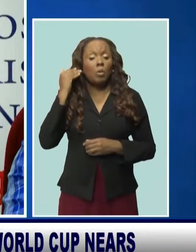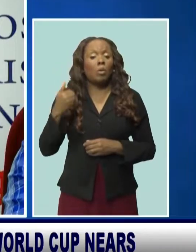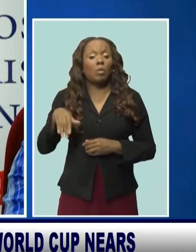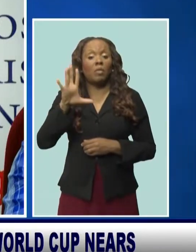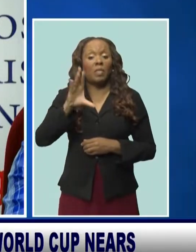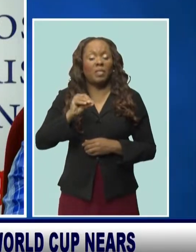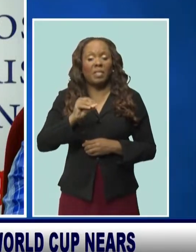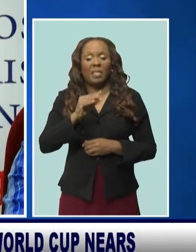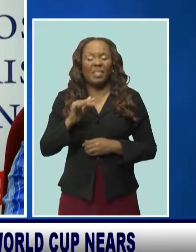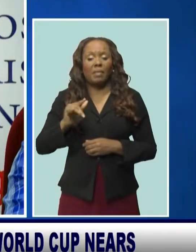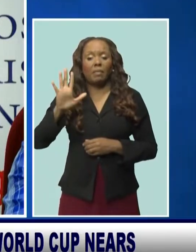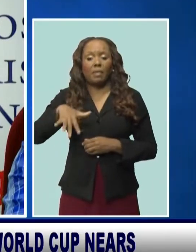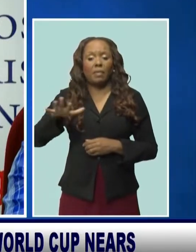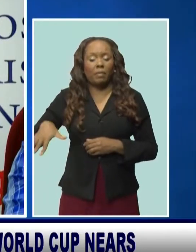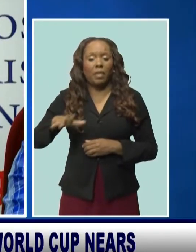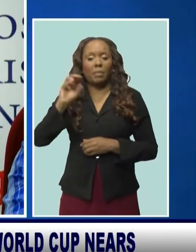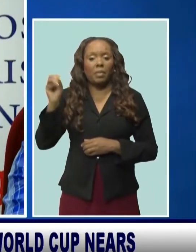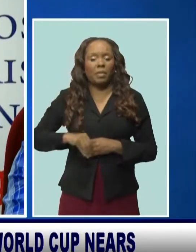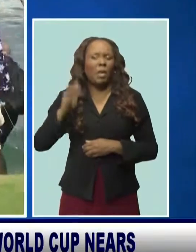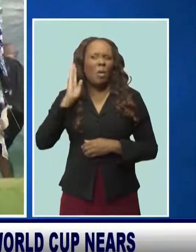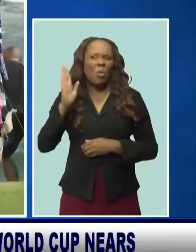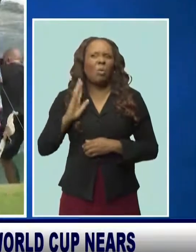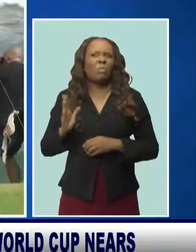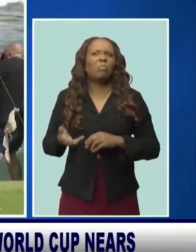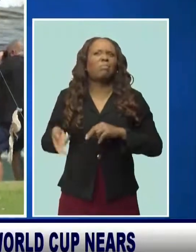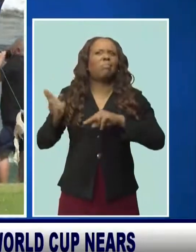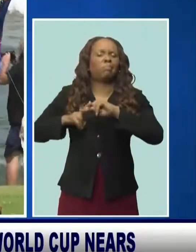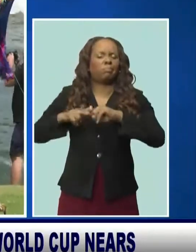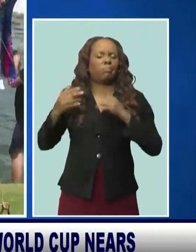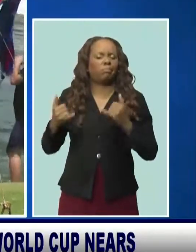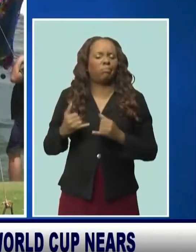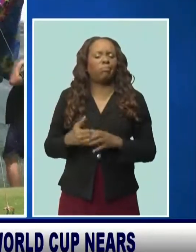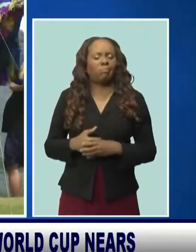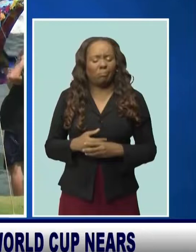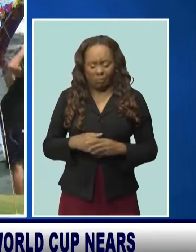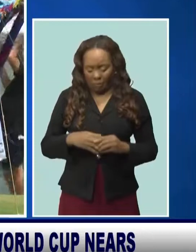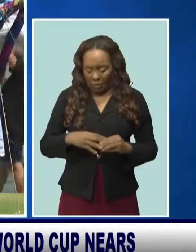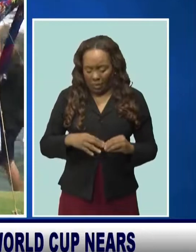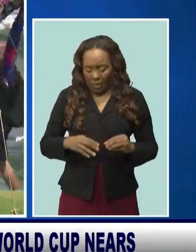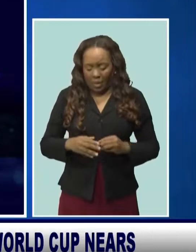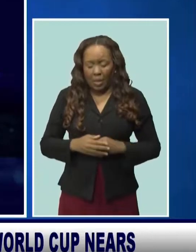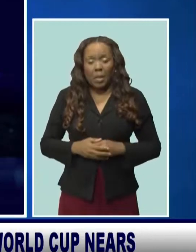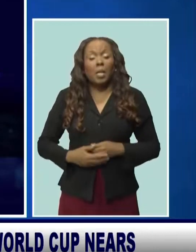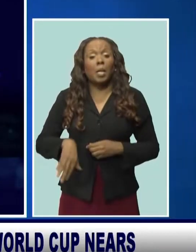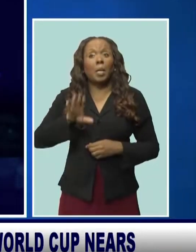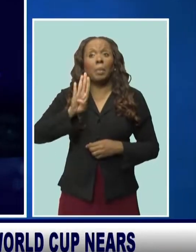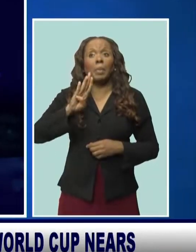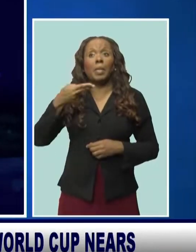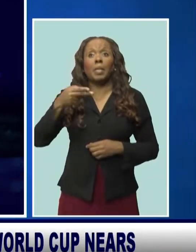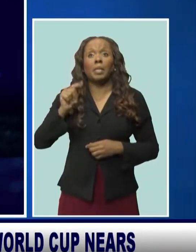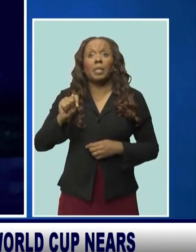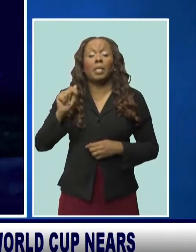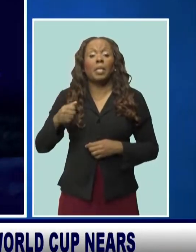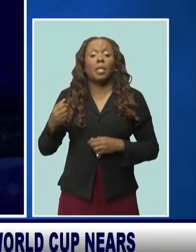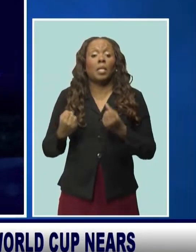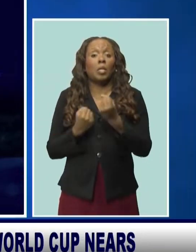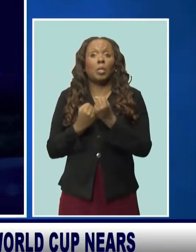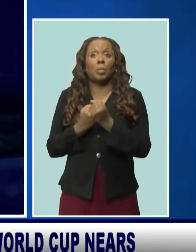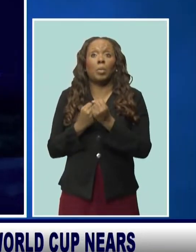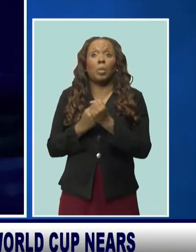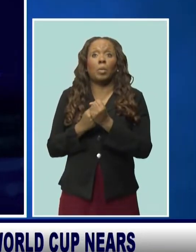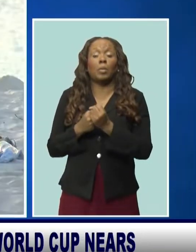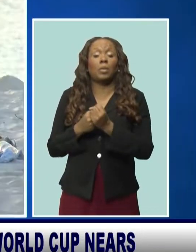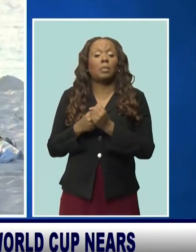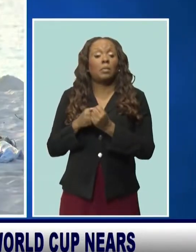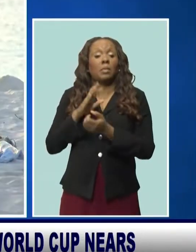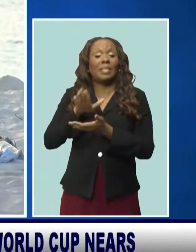increase from last year's numbers as well. Ms. Coppin says the BHTA supports Central Bank Governor Dr. Kevin Greenidge's